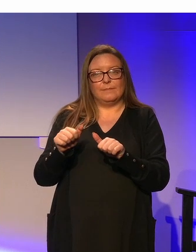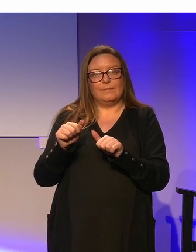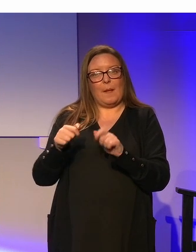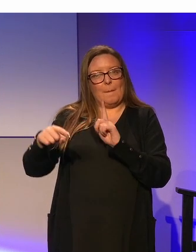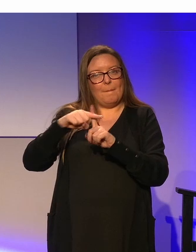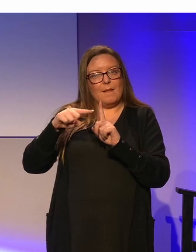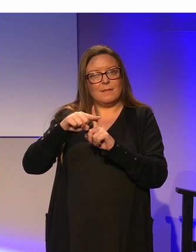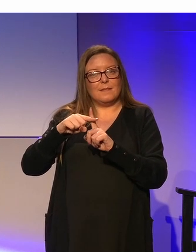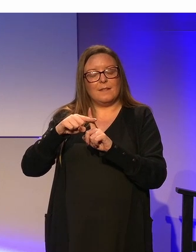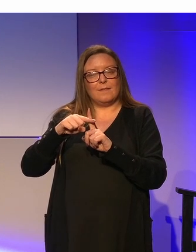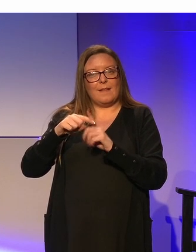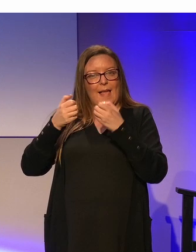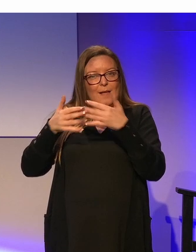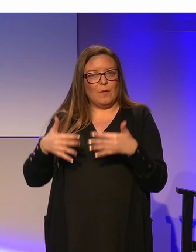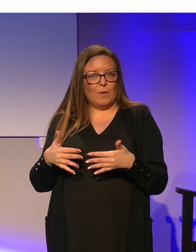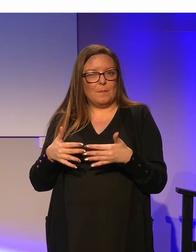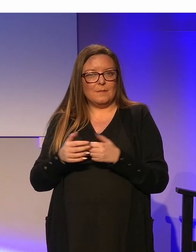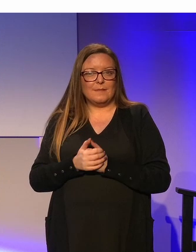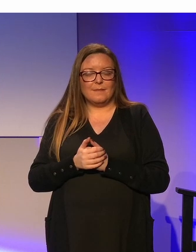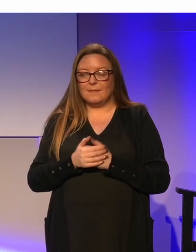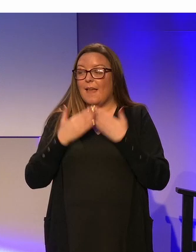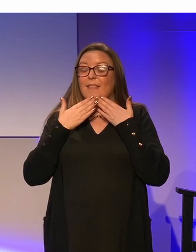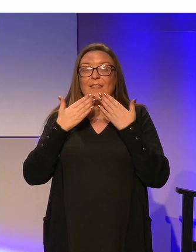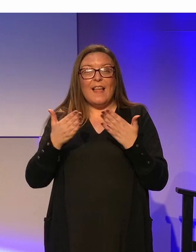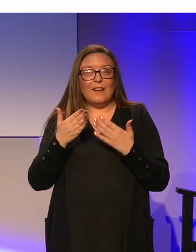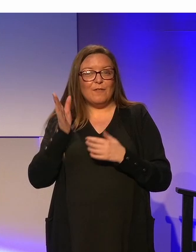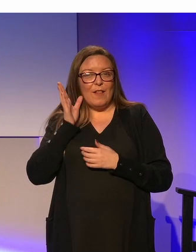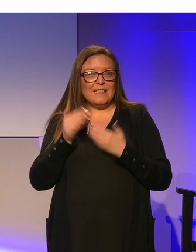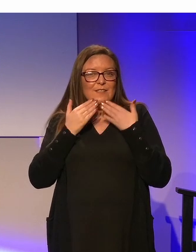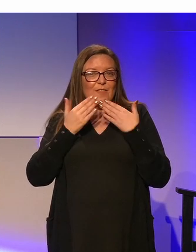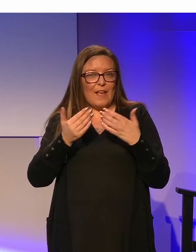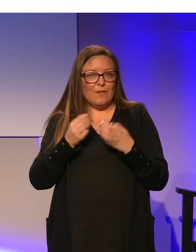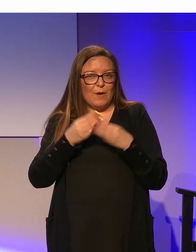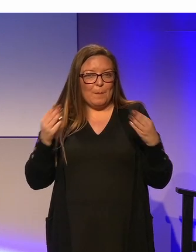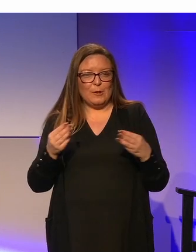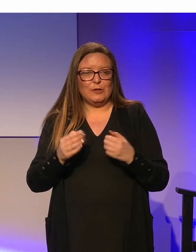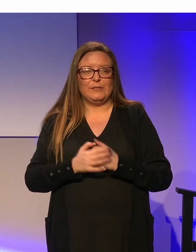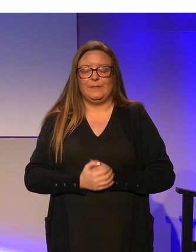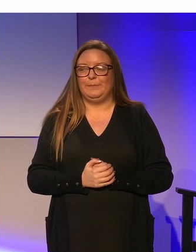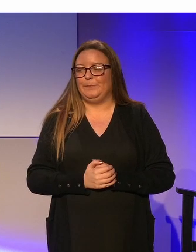positive outcomes. Thank you for listening. Thank you very much.